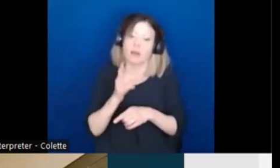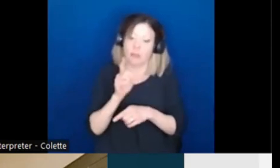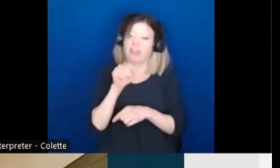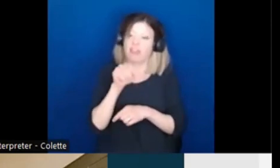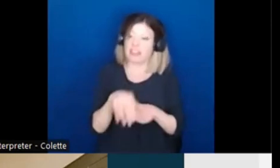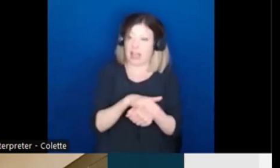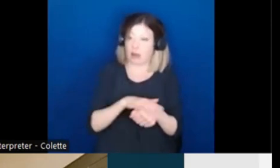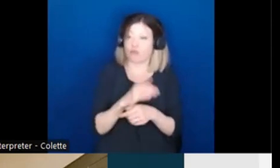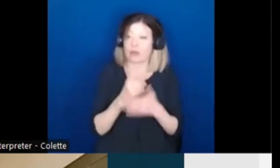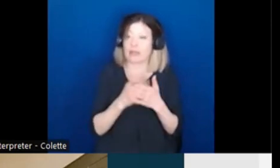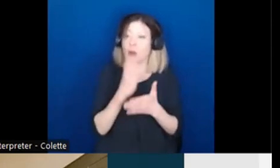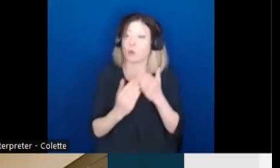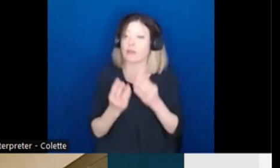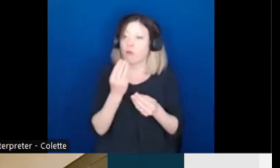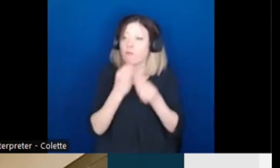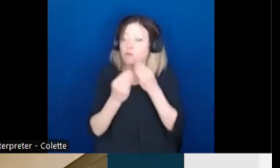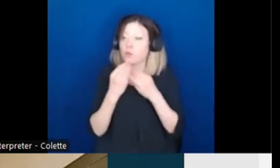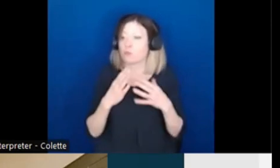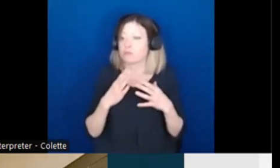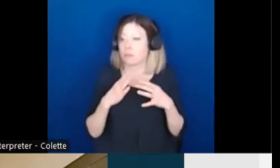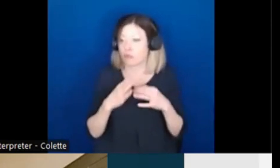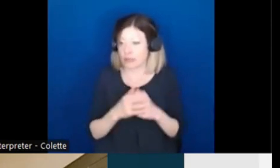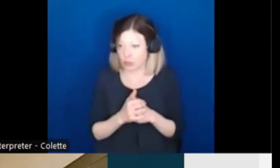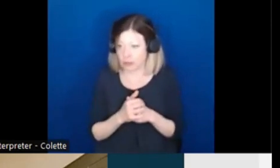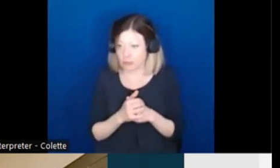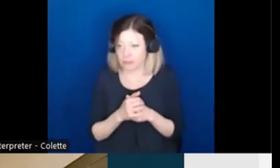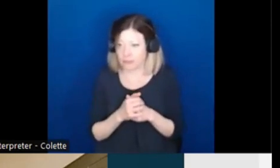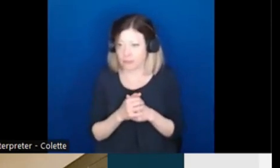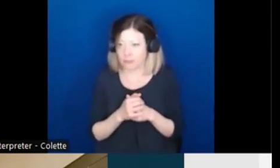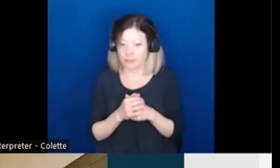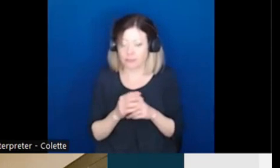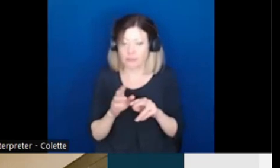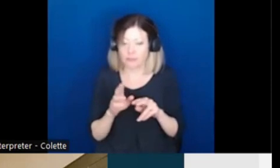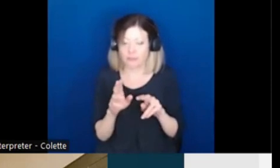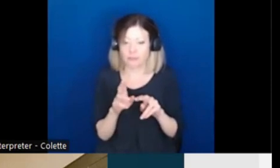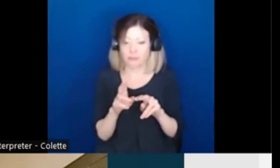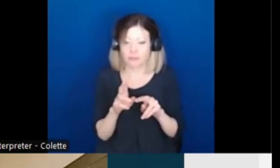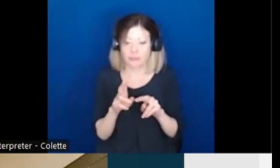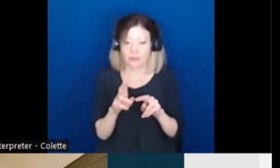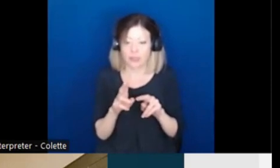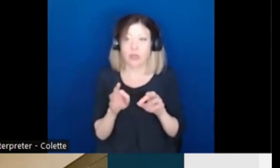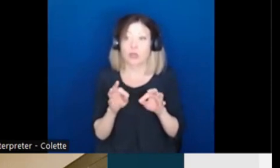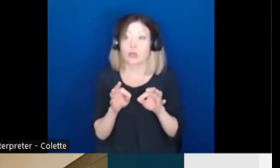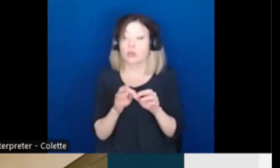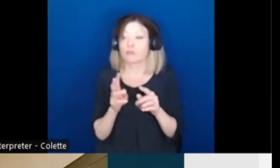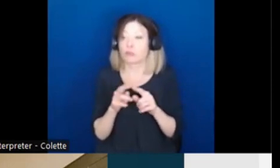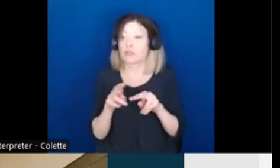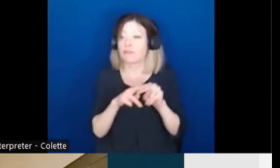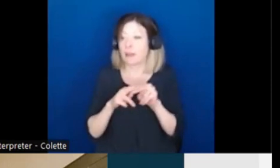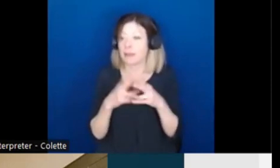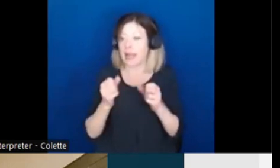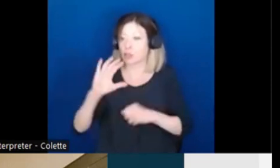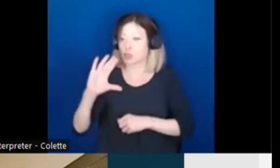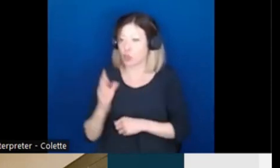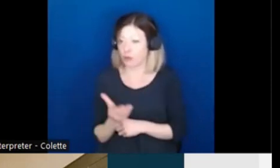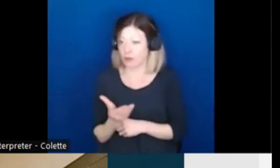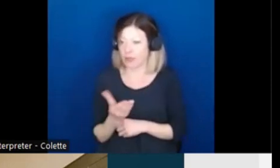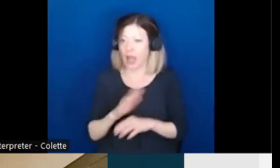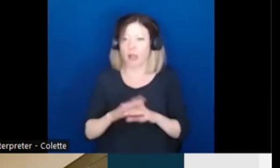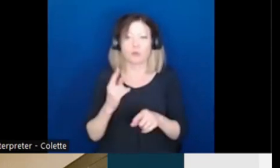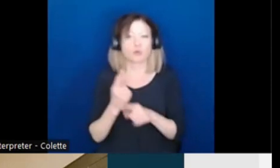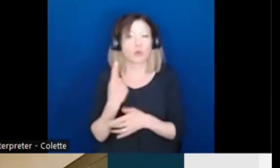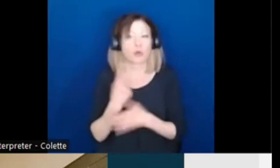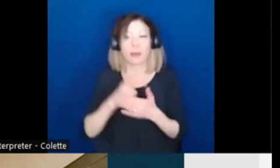Brontes always had a servant. This wasn't the kind of servant who would wait on you with a little white pinny and come at the ring of a